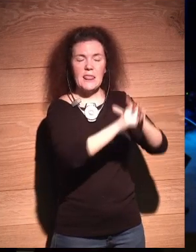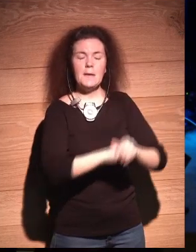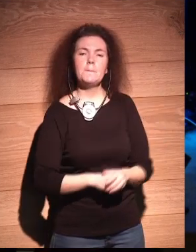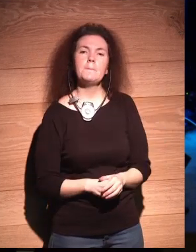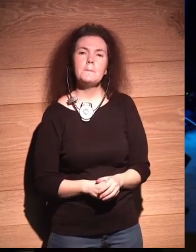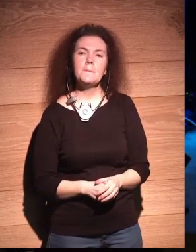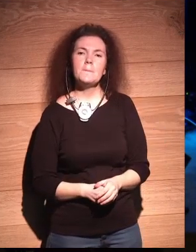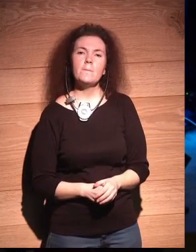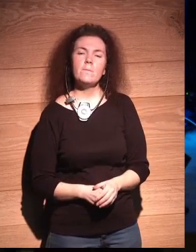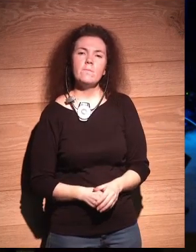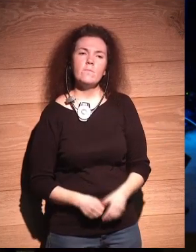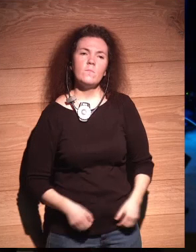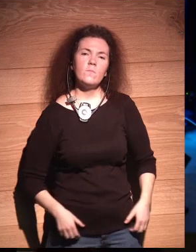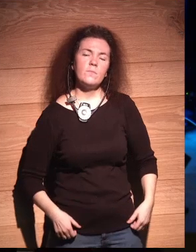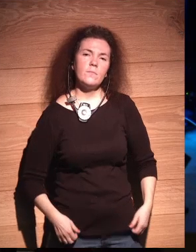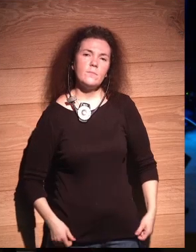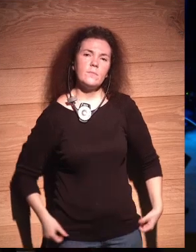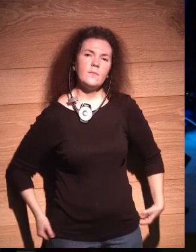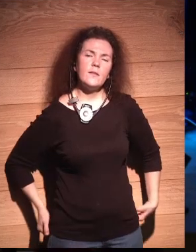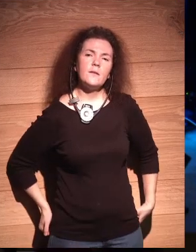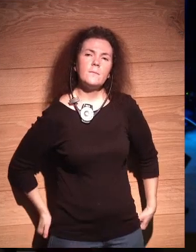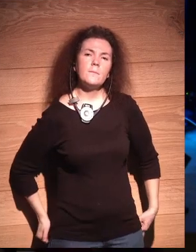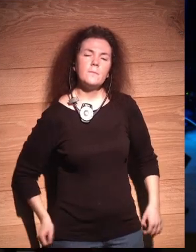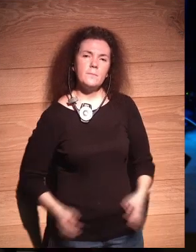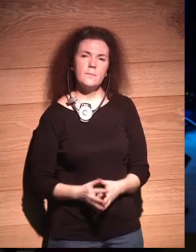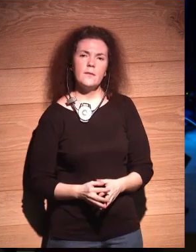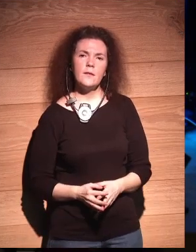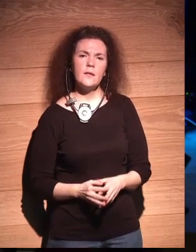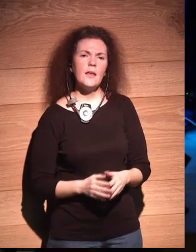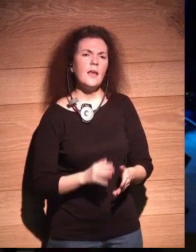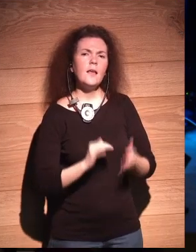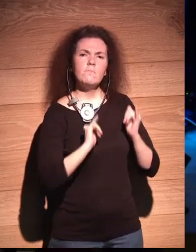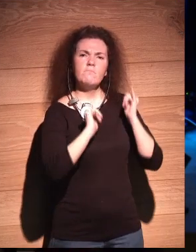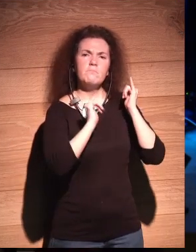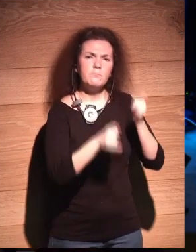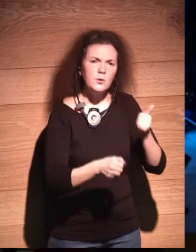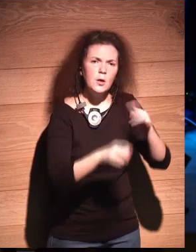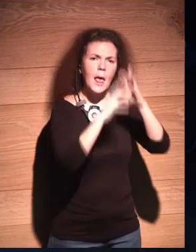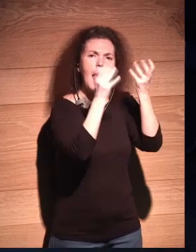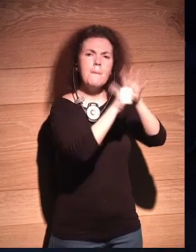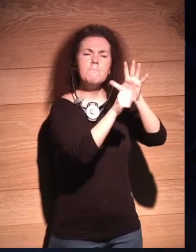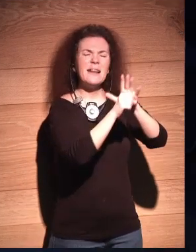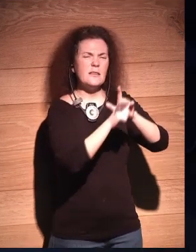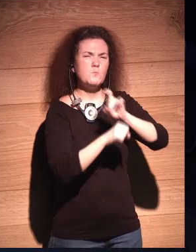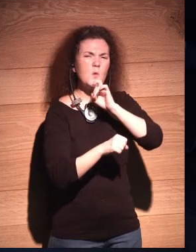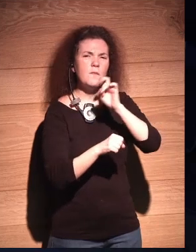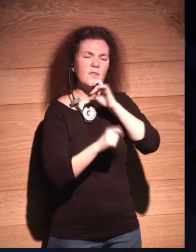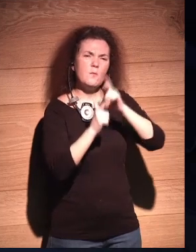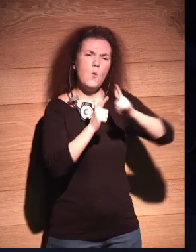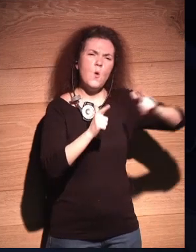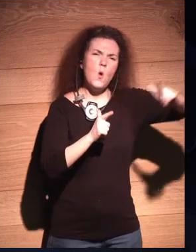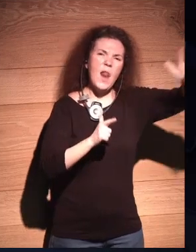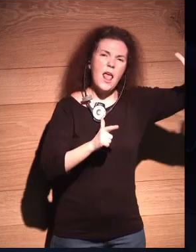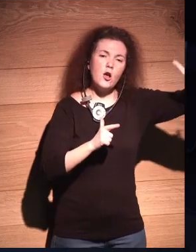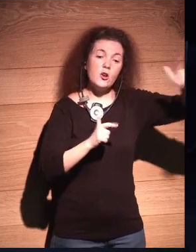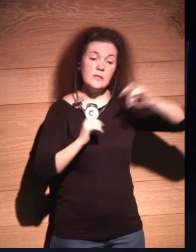it's very hard to get to Mars. It's 300 million miles away in 6 months. So these were